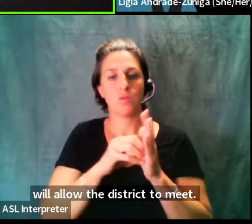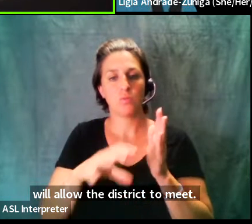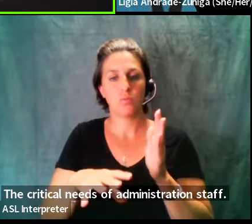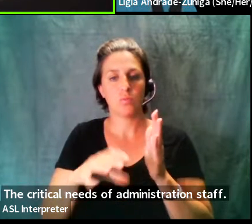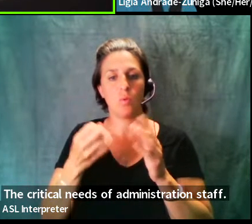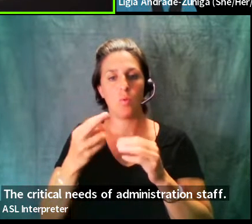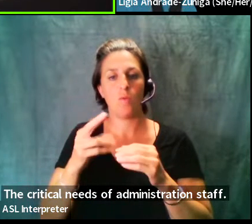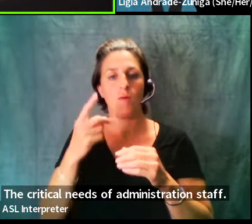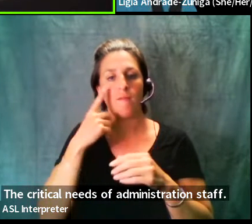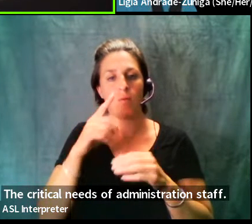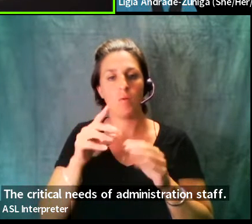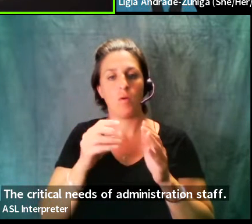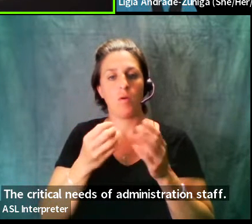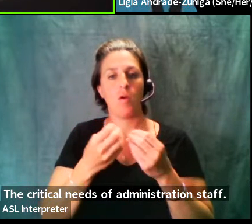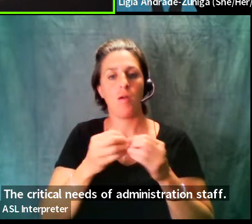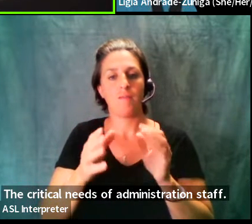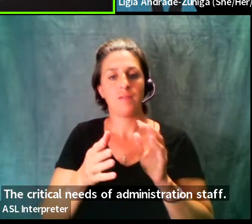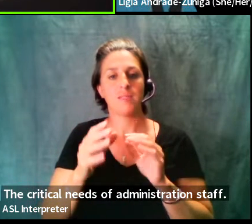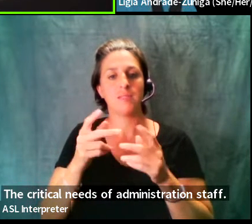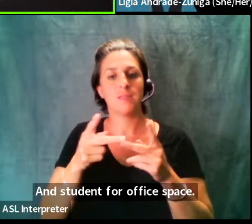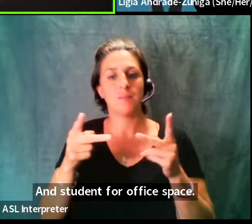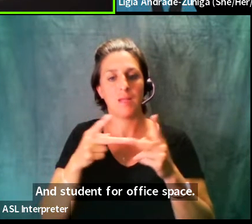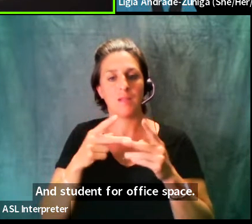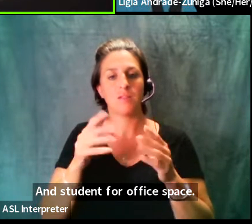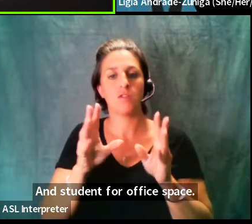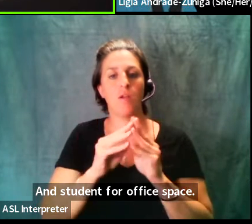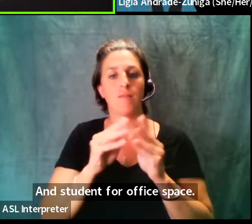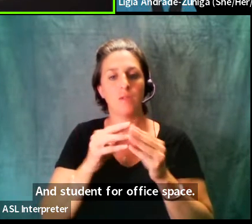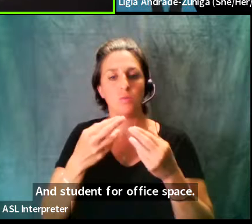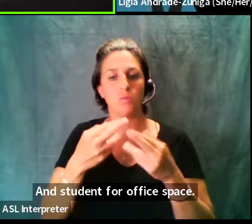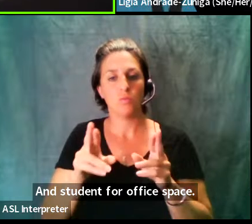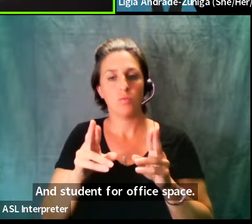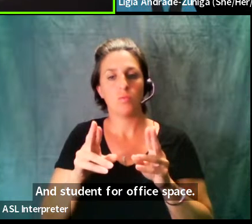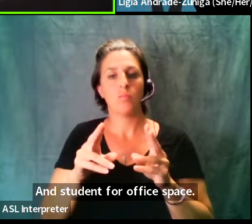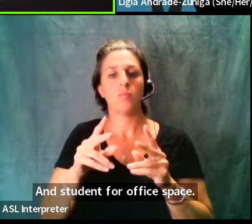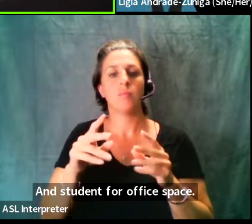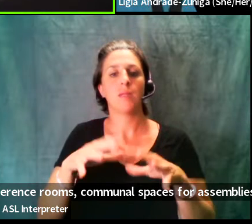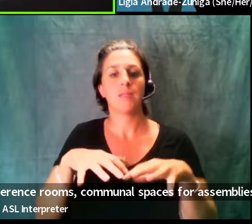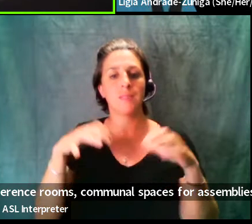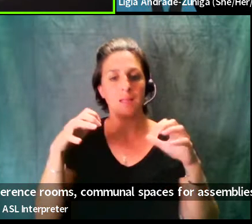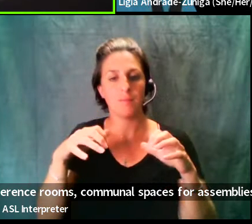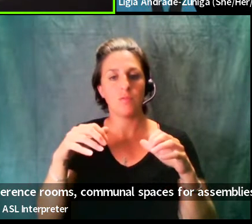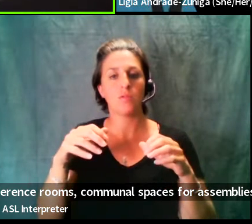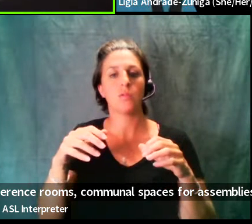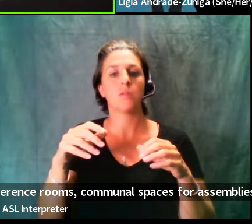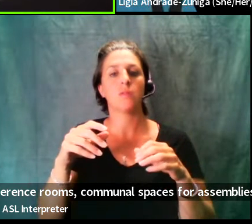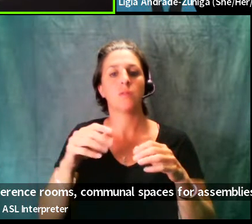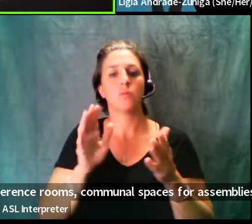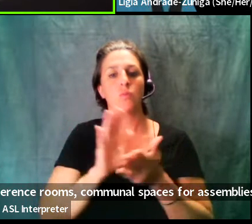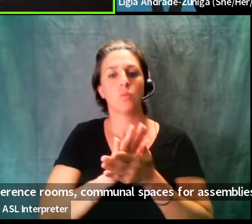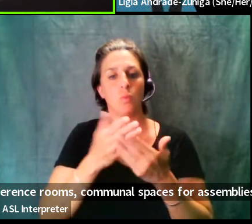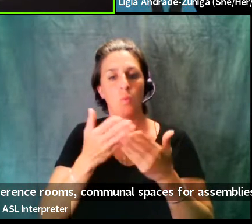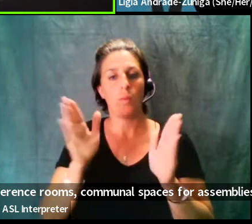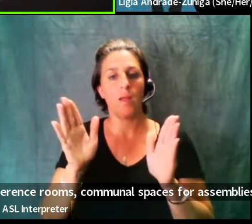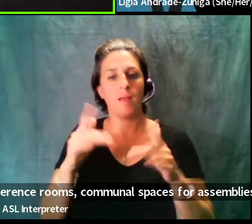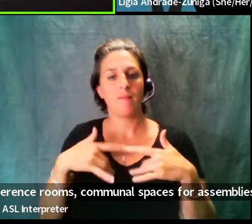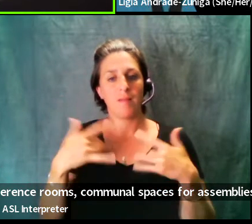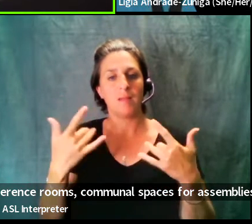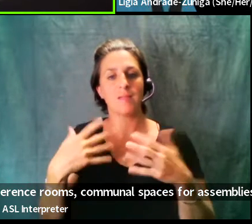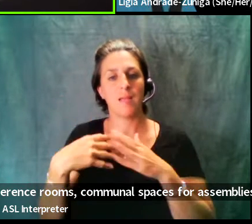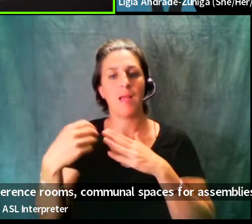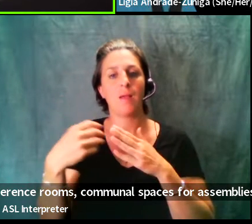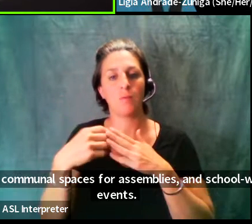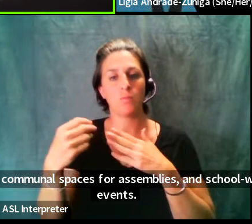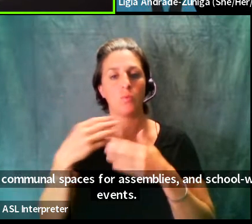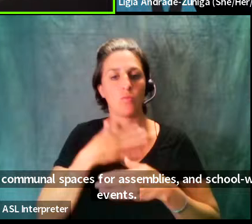office space, conference rooms, communal spaces for assemblies, rallies, and school-wide events, outdoor